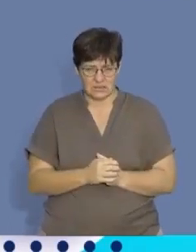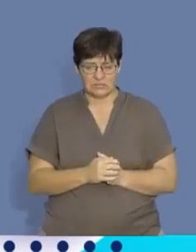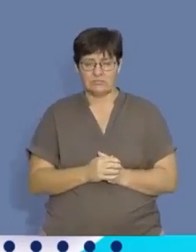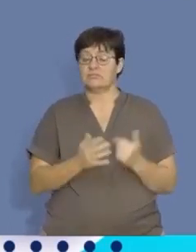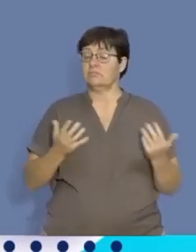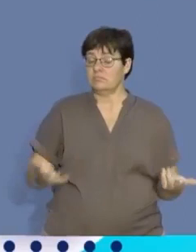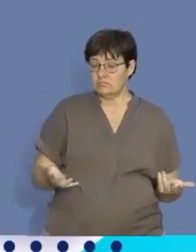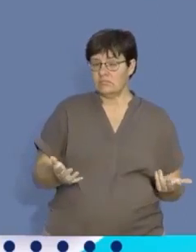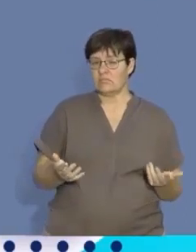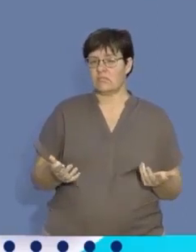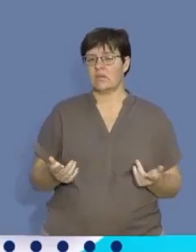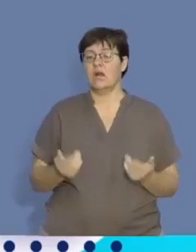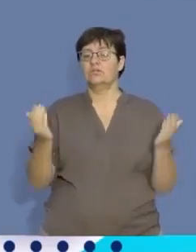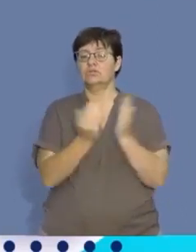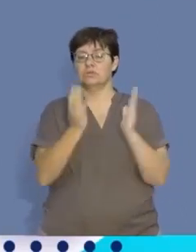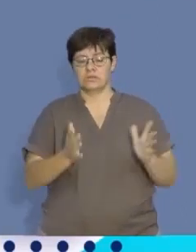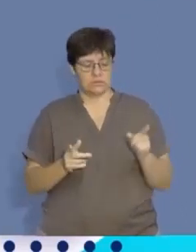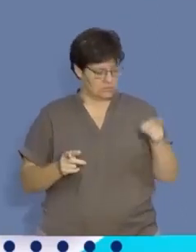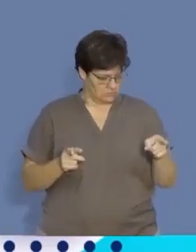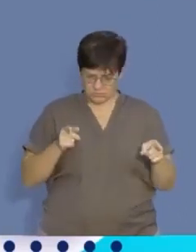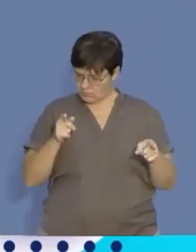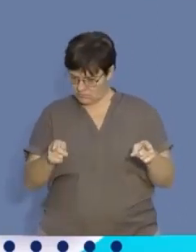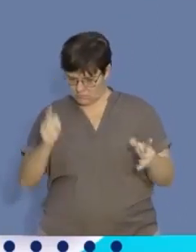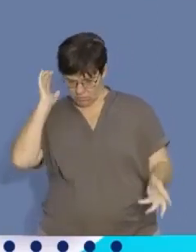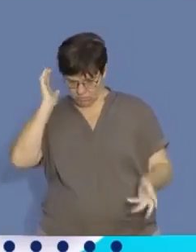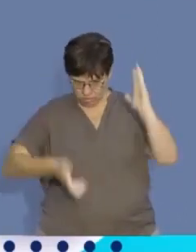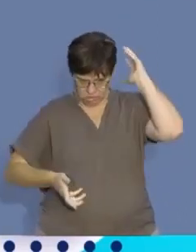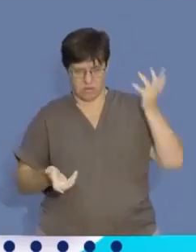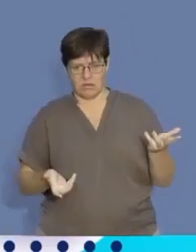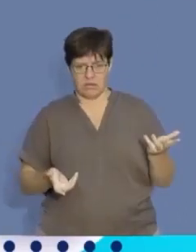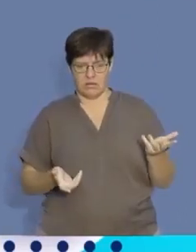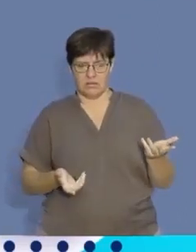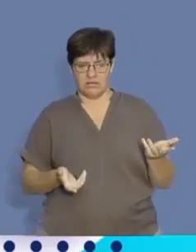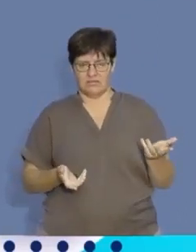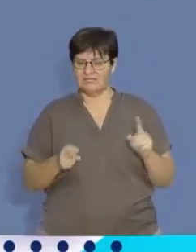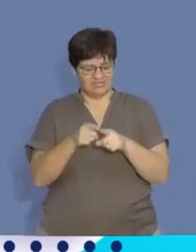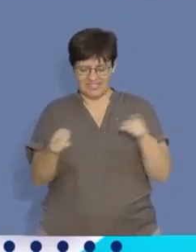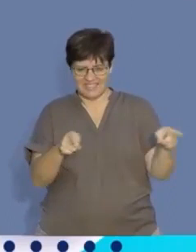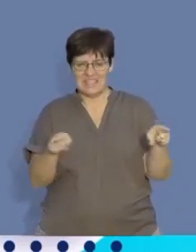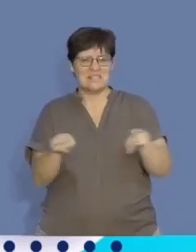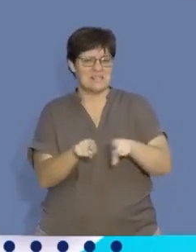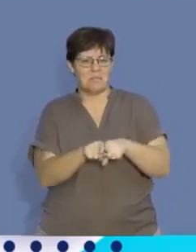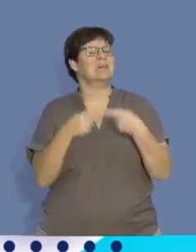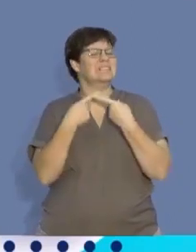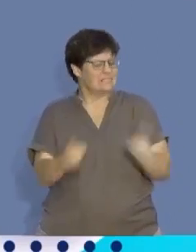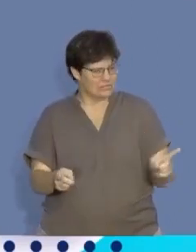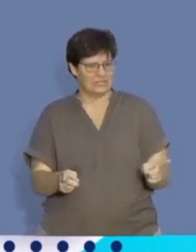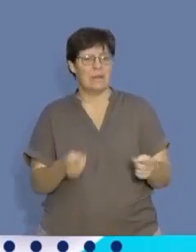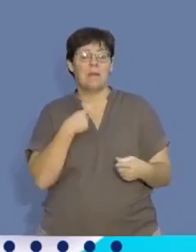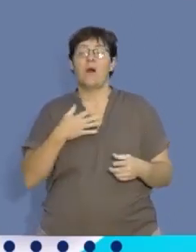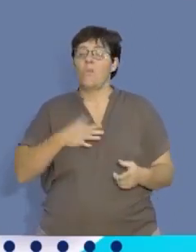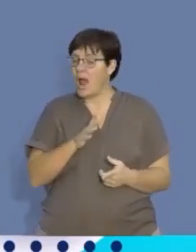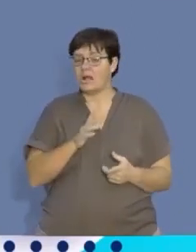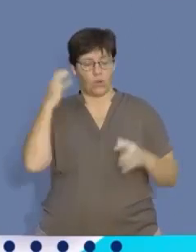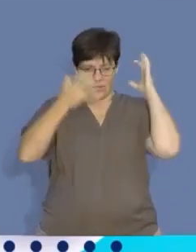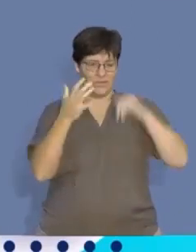find is that students confuse liquidity and solvency, and I don't want that to